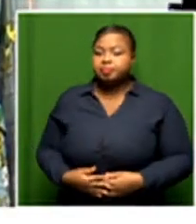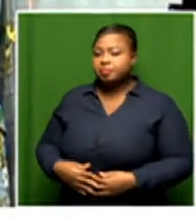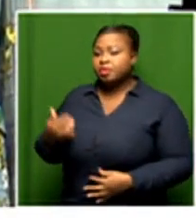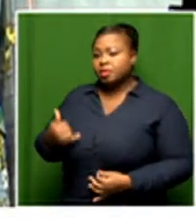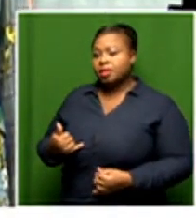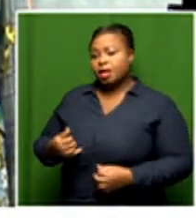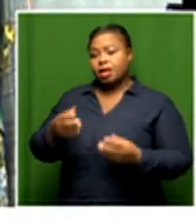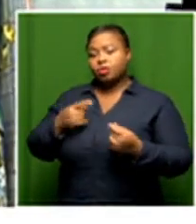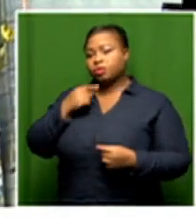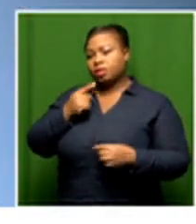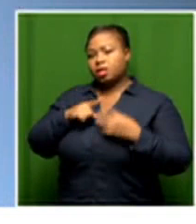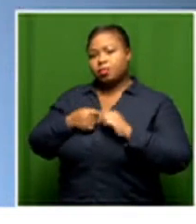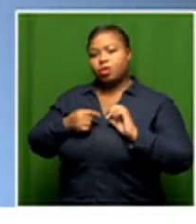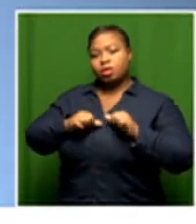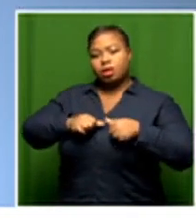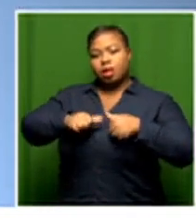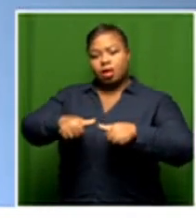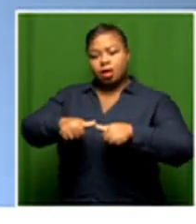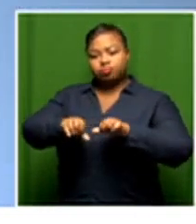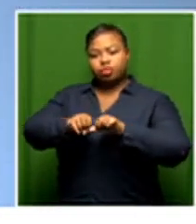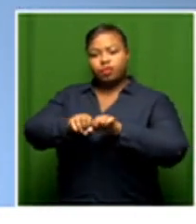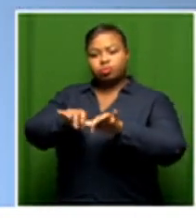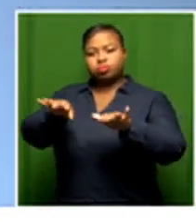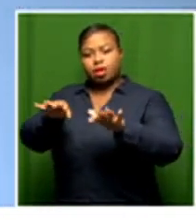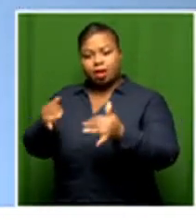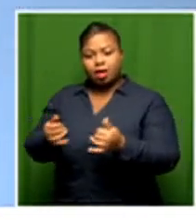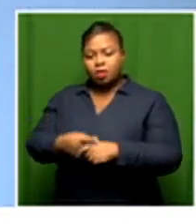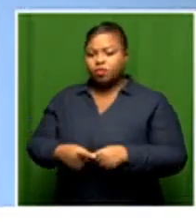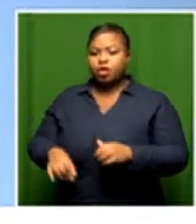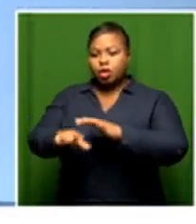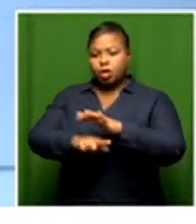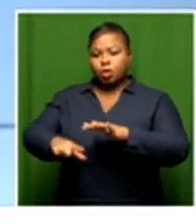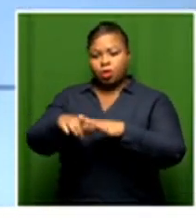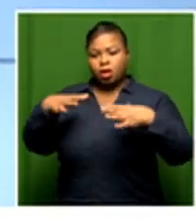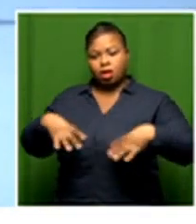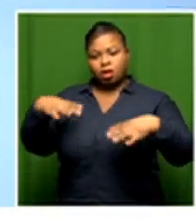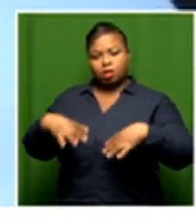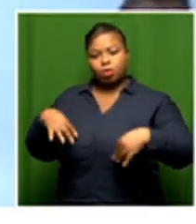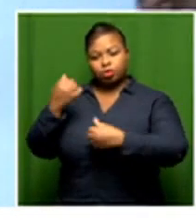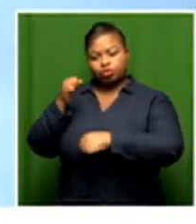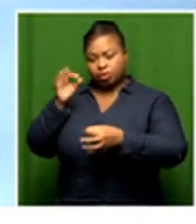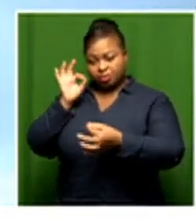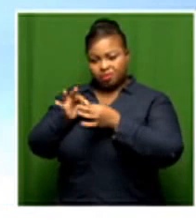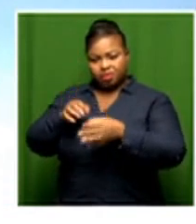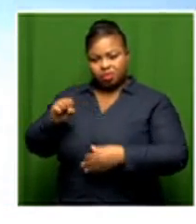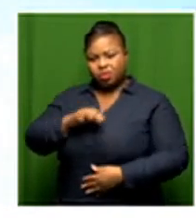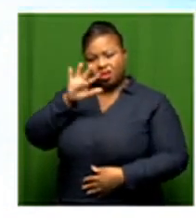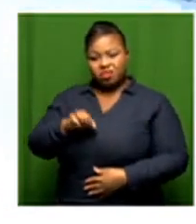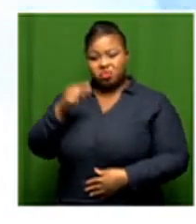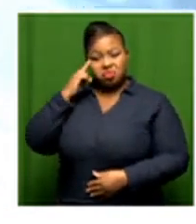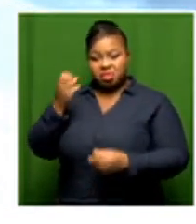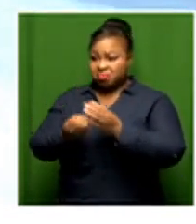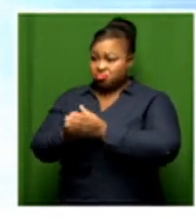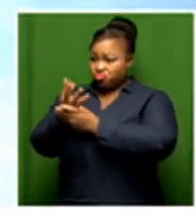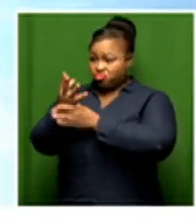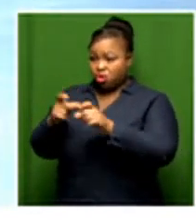well. Looking at the local fashion industry, specifically South Africa, would you say it has grown,